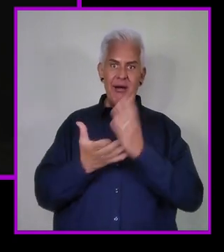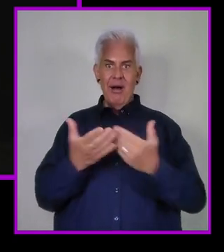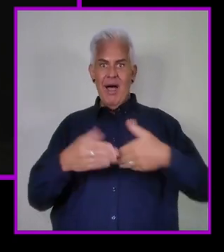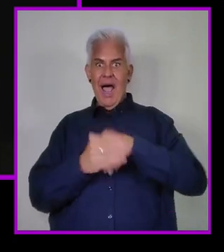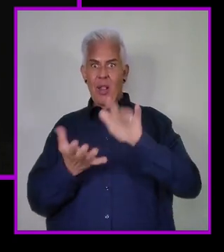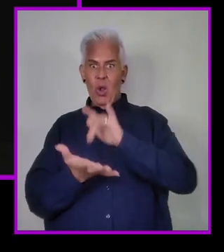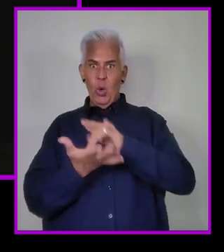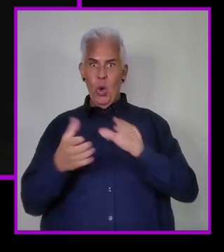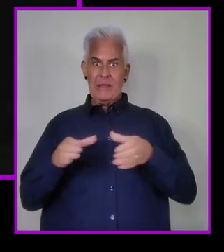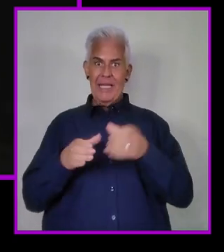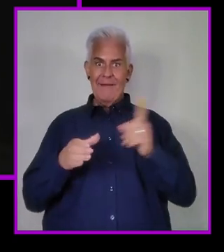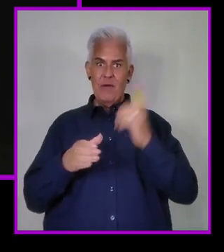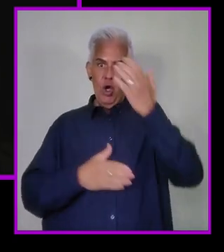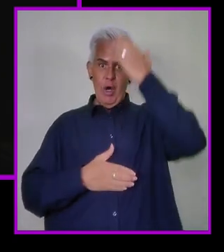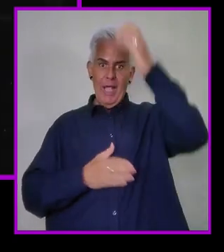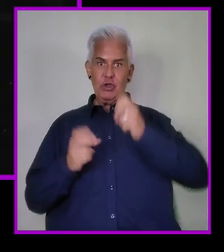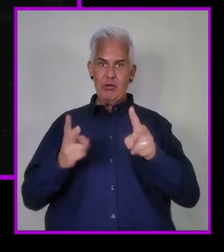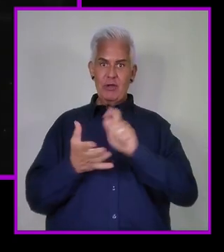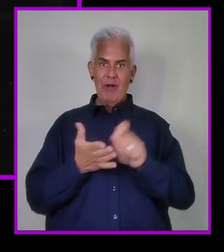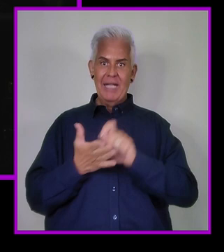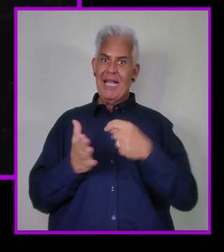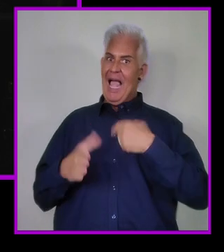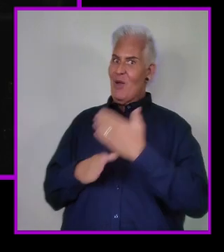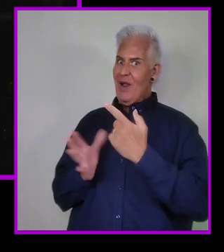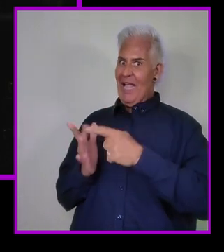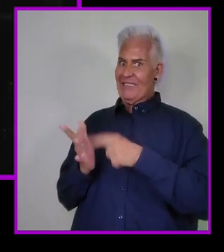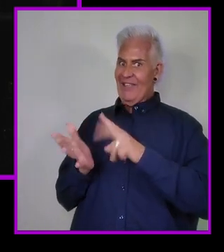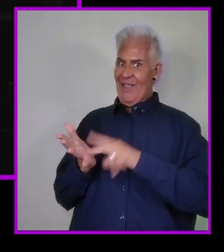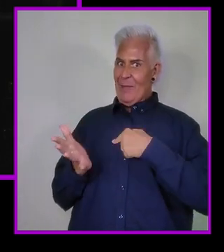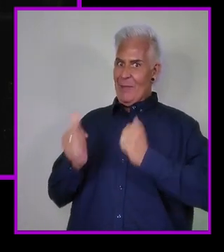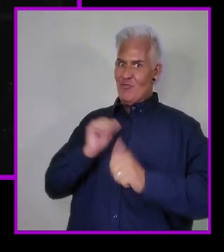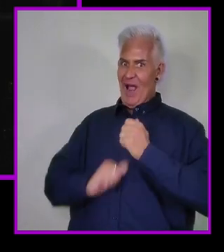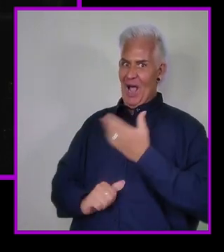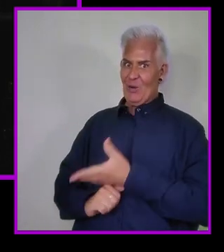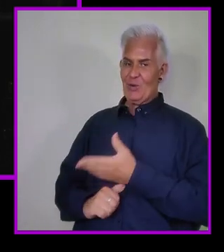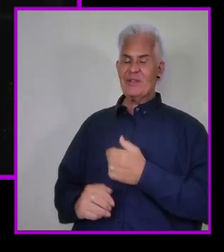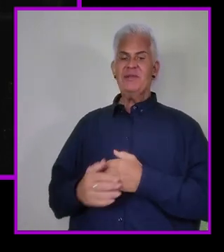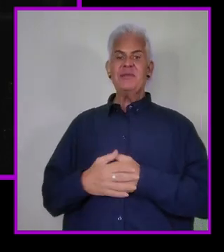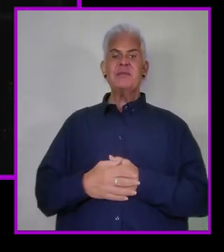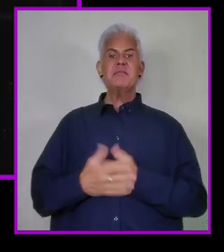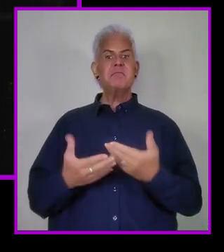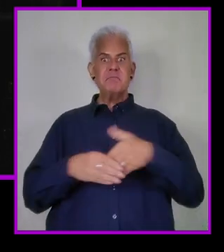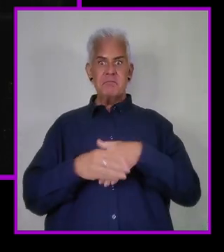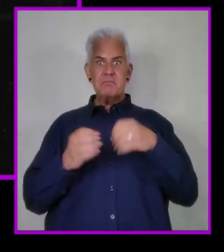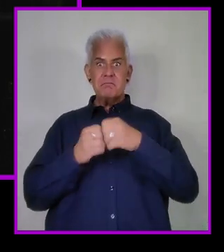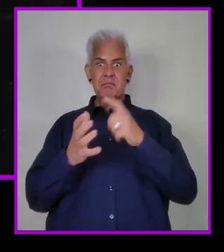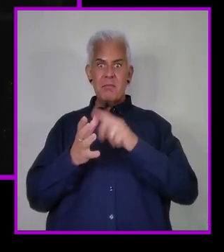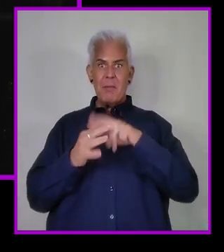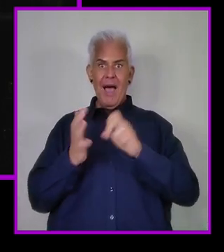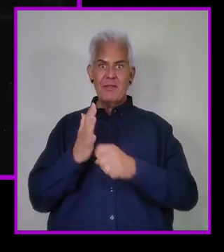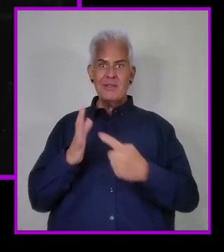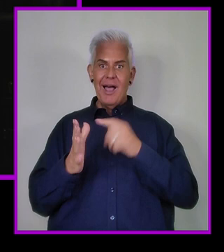the core writing team of Coronation Street. I work for ITV, so I'm very proud. And a member of BAFTA and their